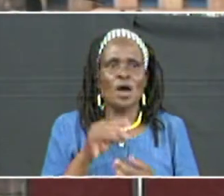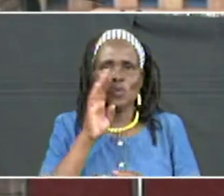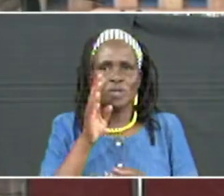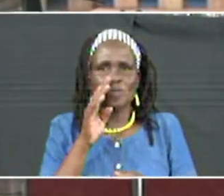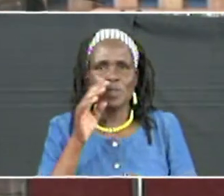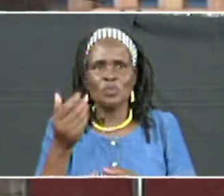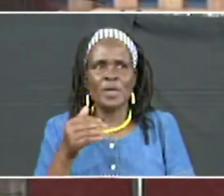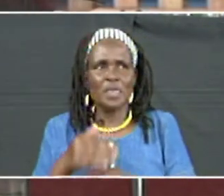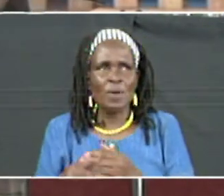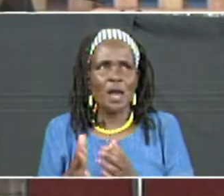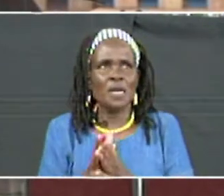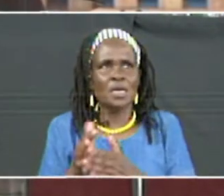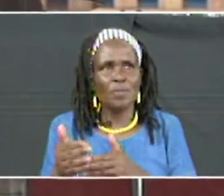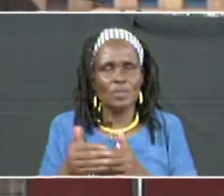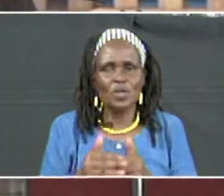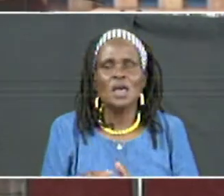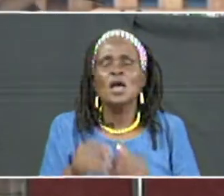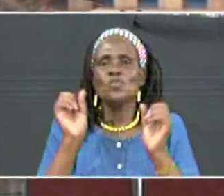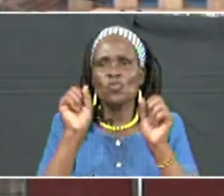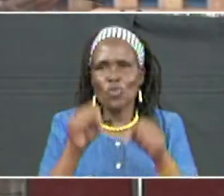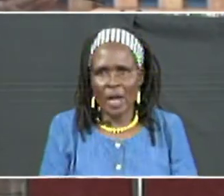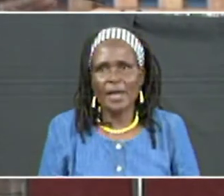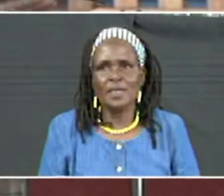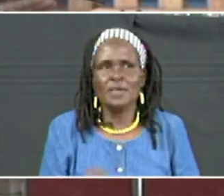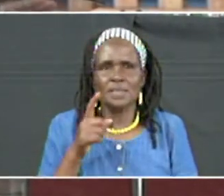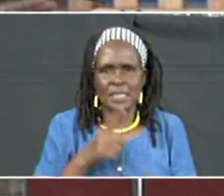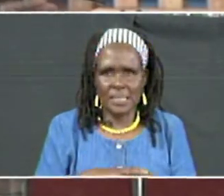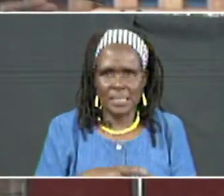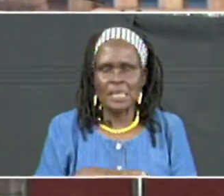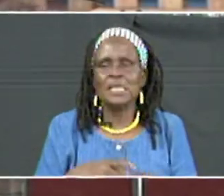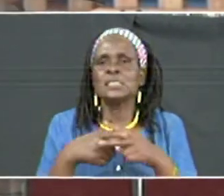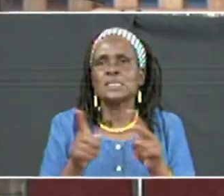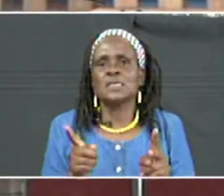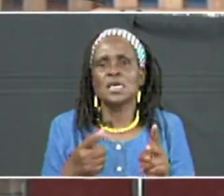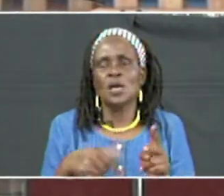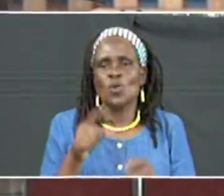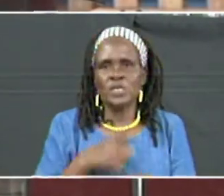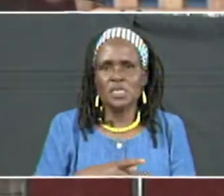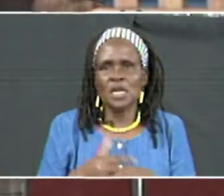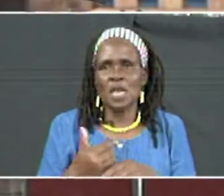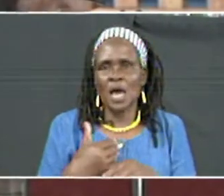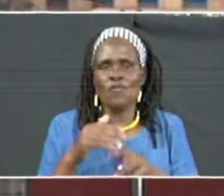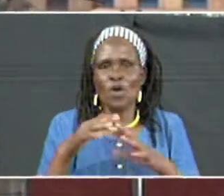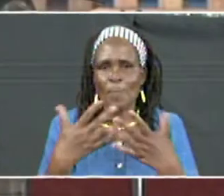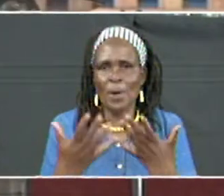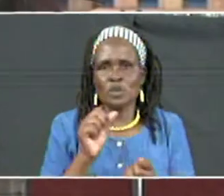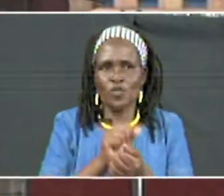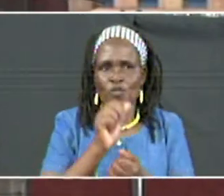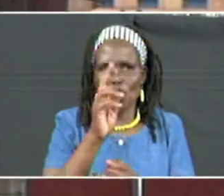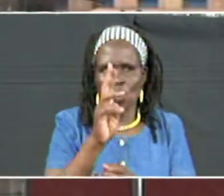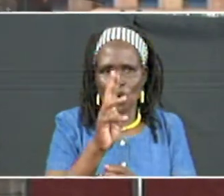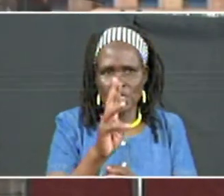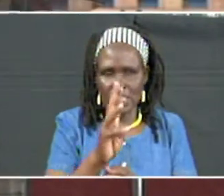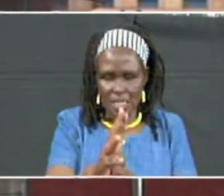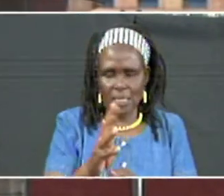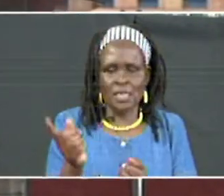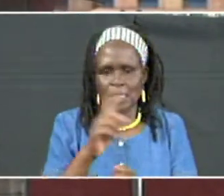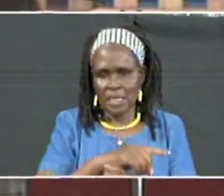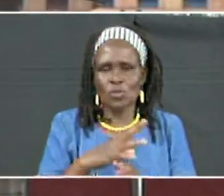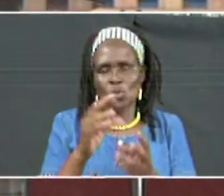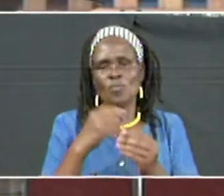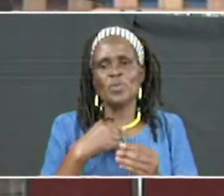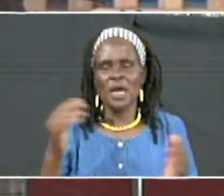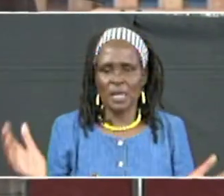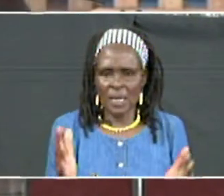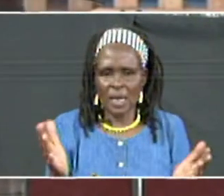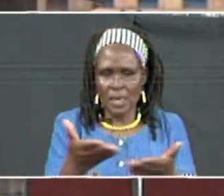started? You can still start. We still have about 14 days to go. And so I encourage you, let us join together